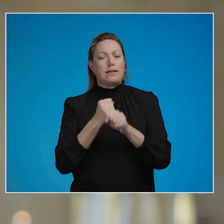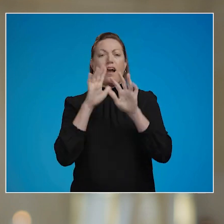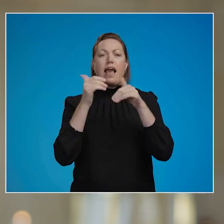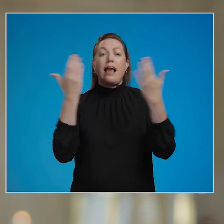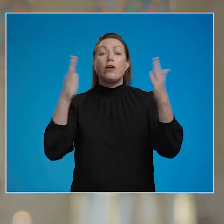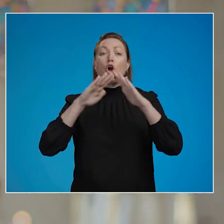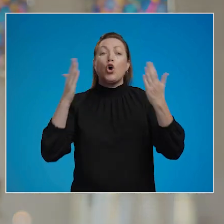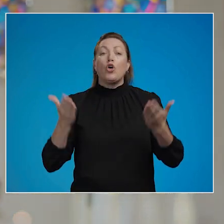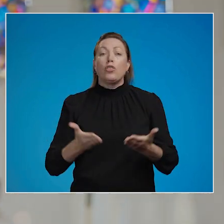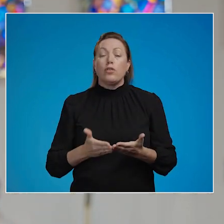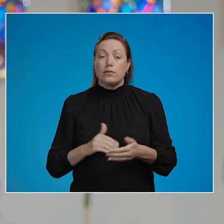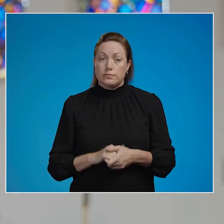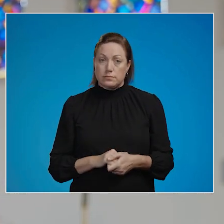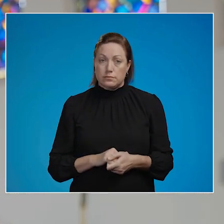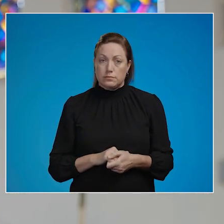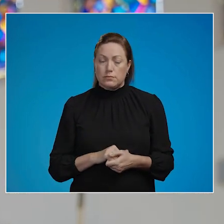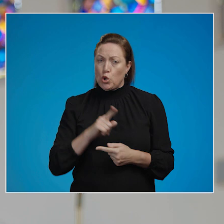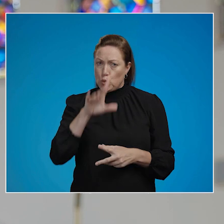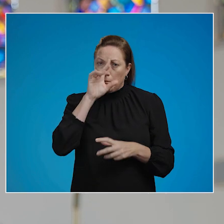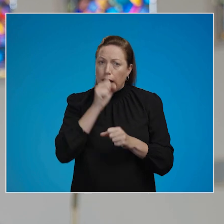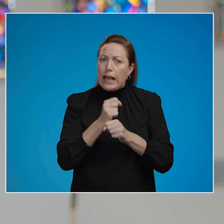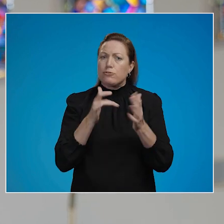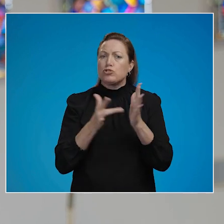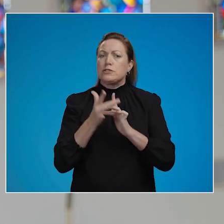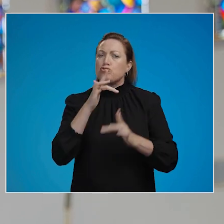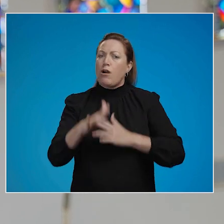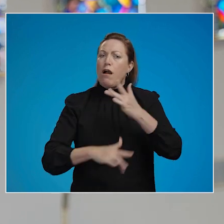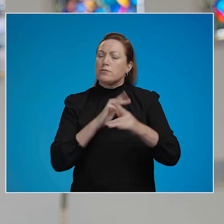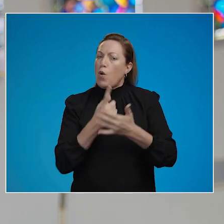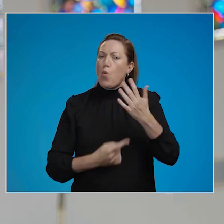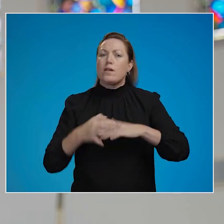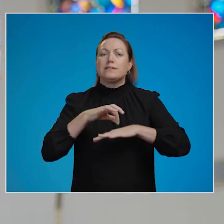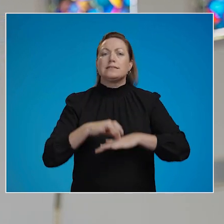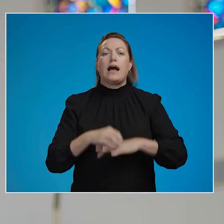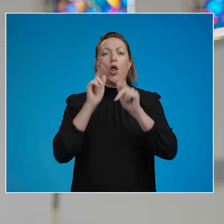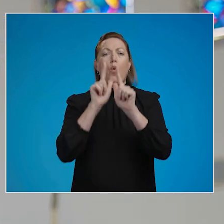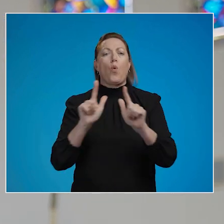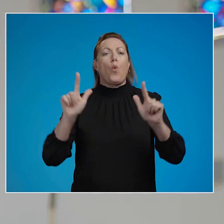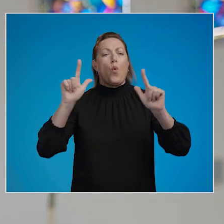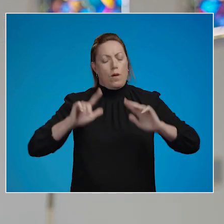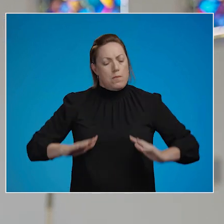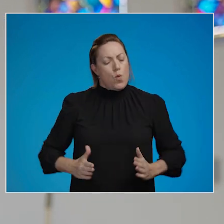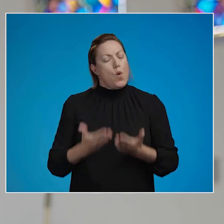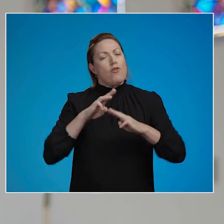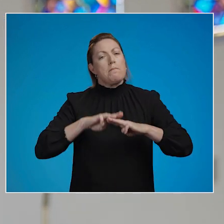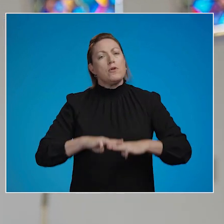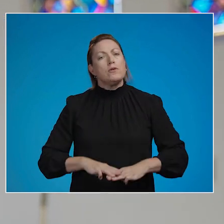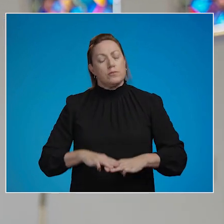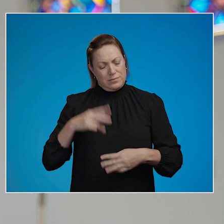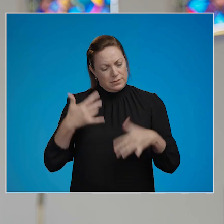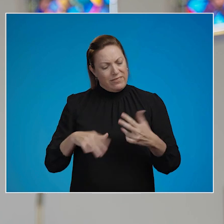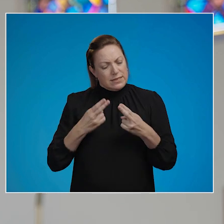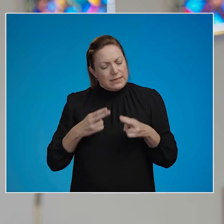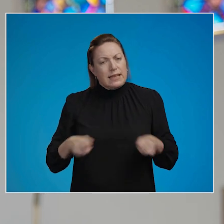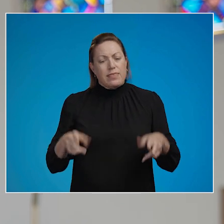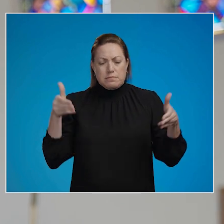earth? I do. And do you believe in Jesus Christ, his only Son, our Lord, who was born of the Virgin Mary, suffered